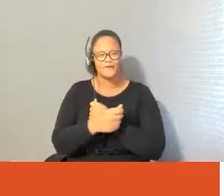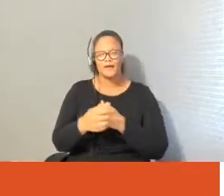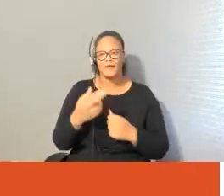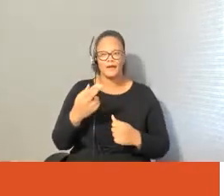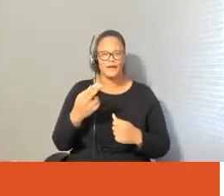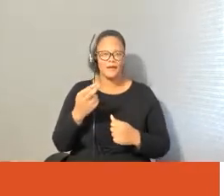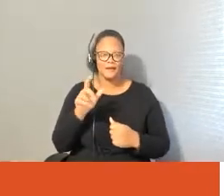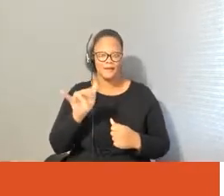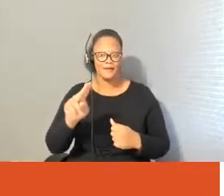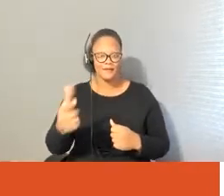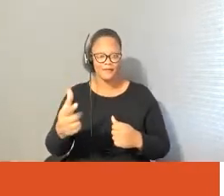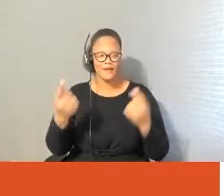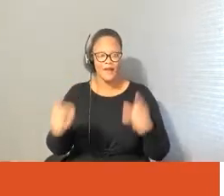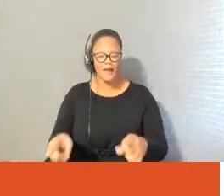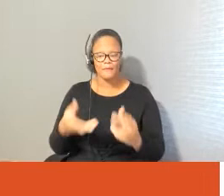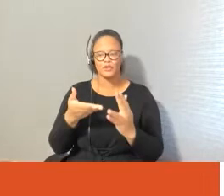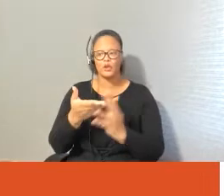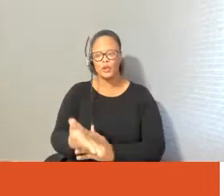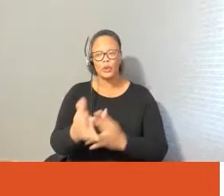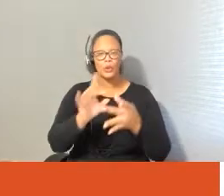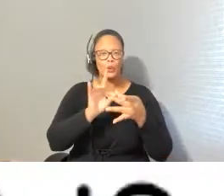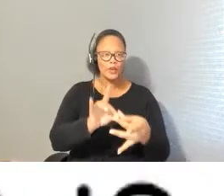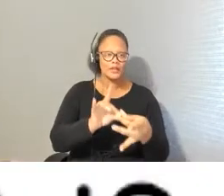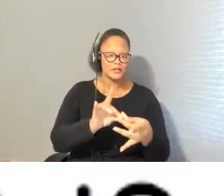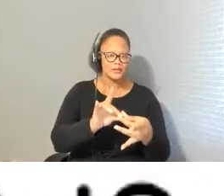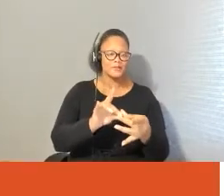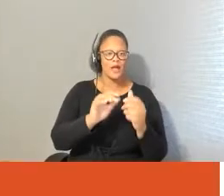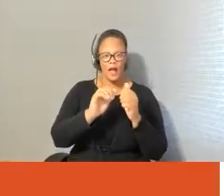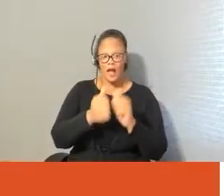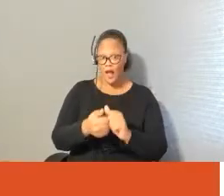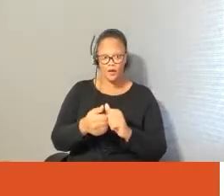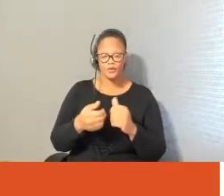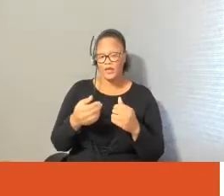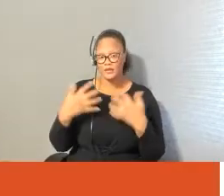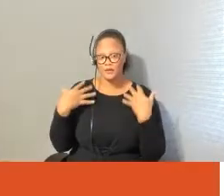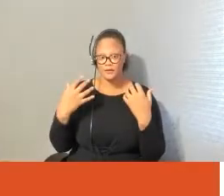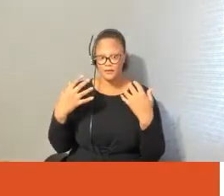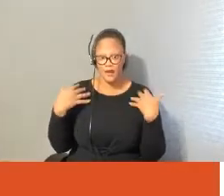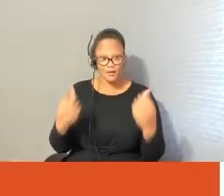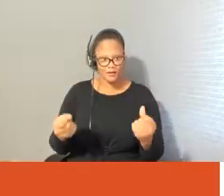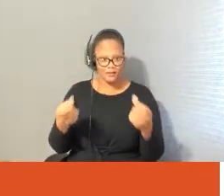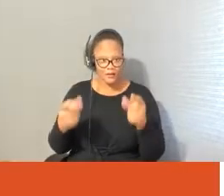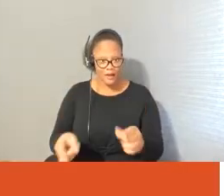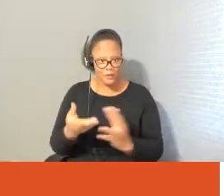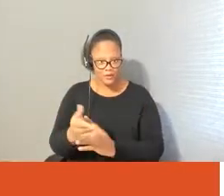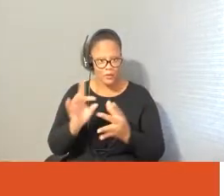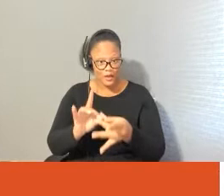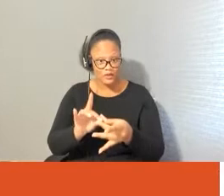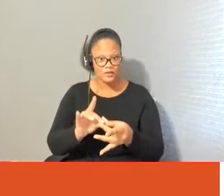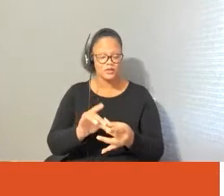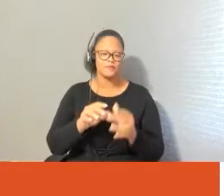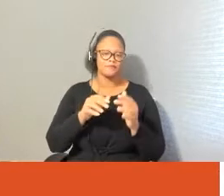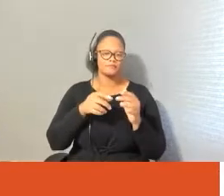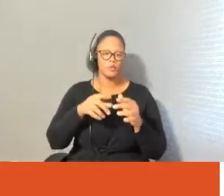happens through relationships. Well, how does healing happen in relationships? Well, it starts out according to Bruce Perry. He said the